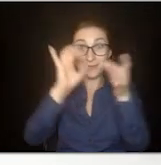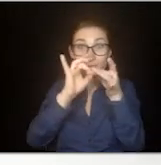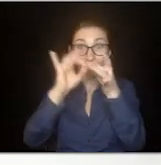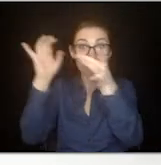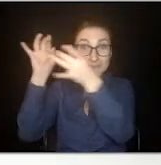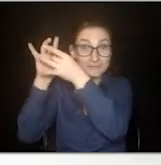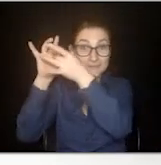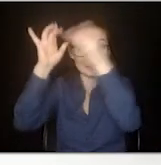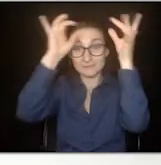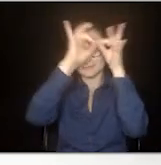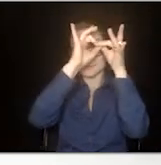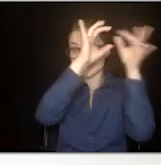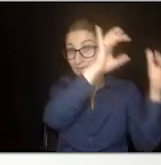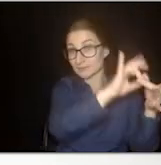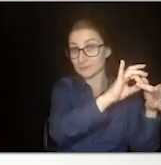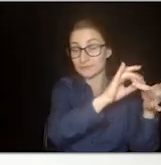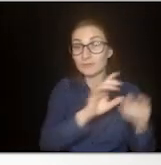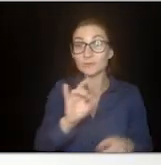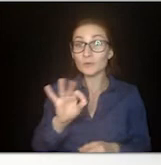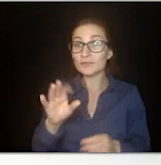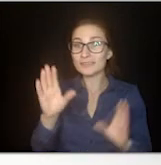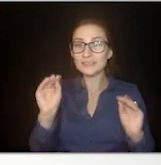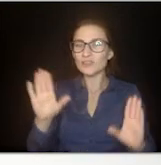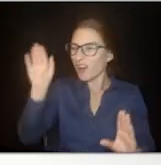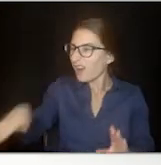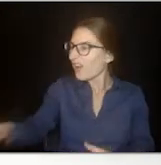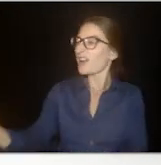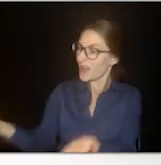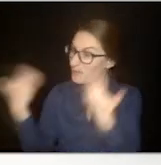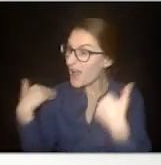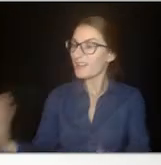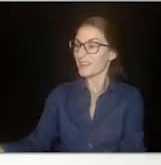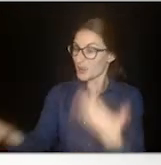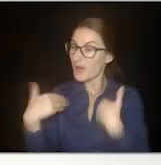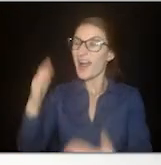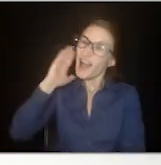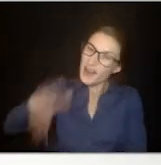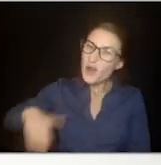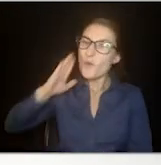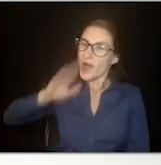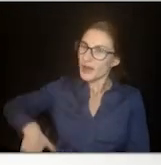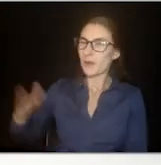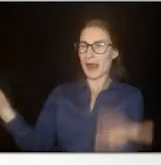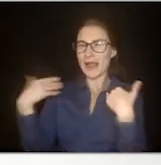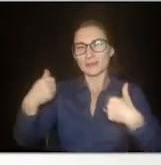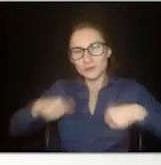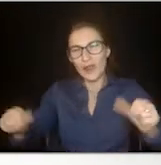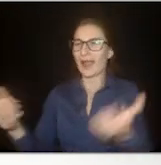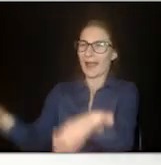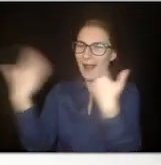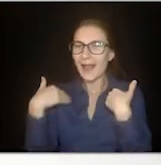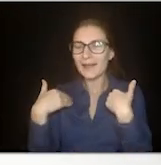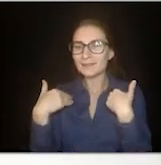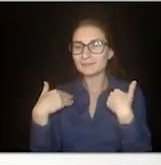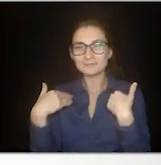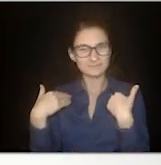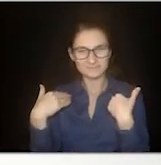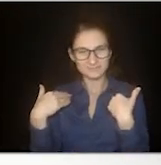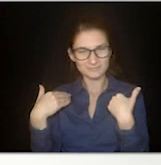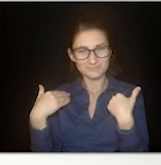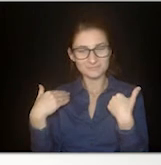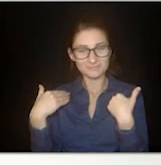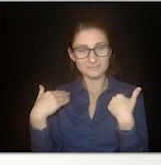brain connections. And if the teacher's going, come on, you can do it. I know you could do it. Let's try